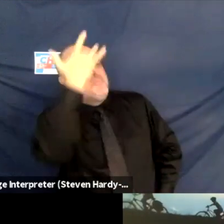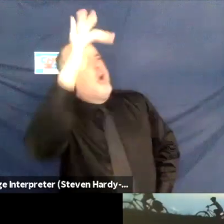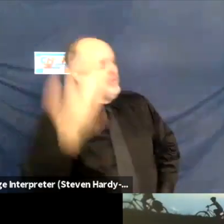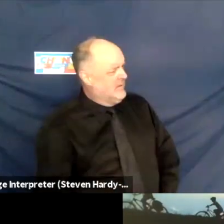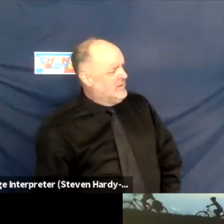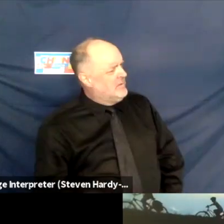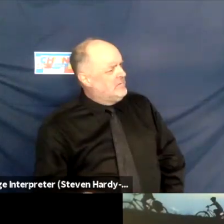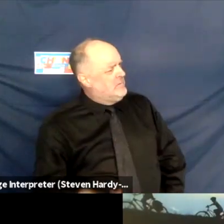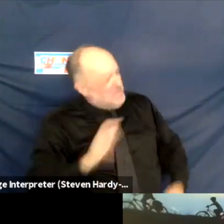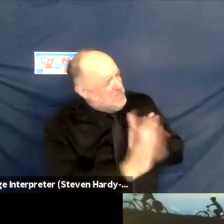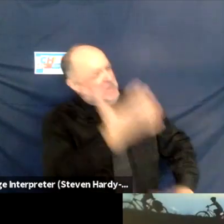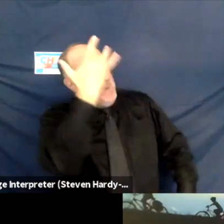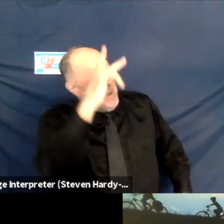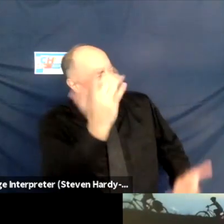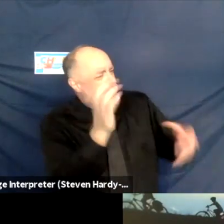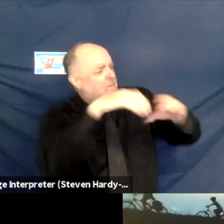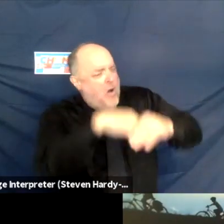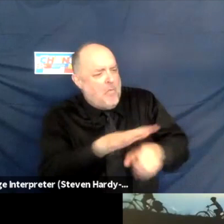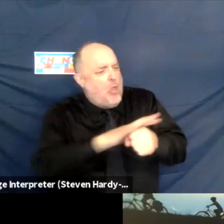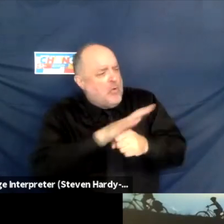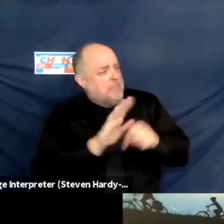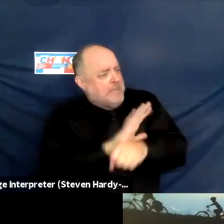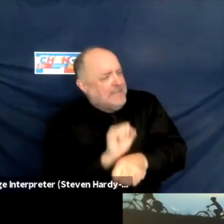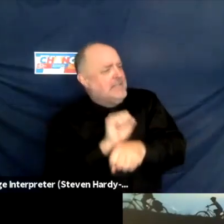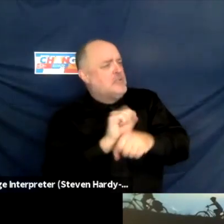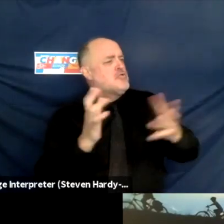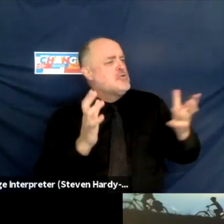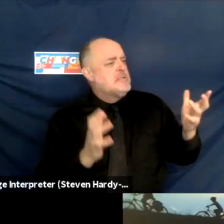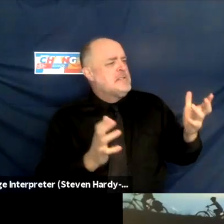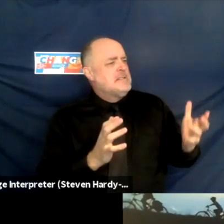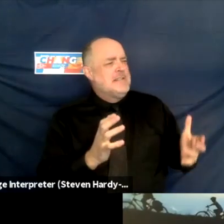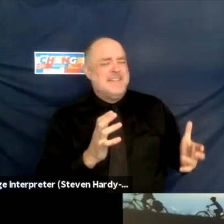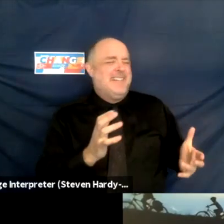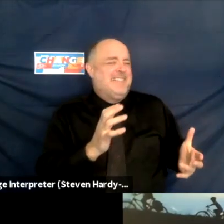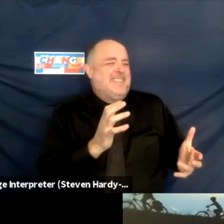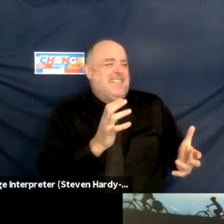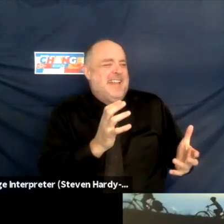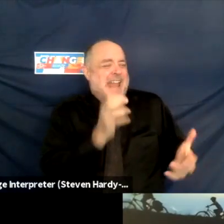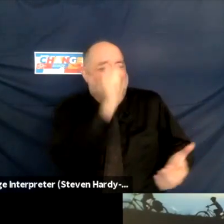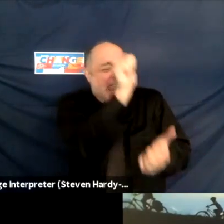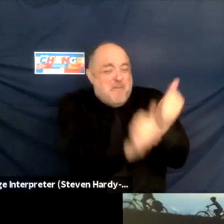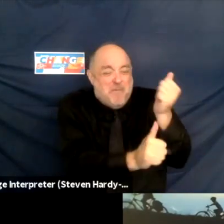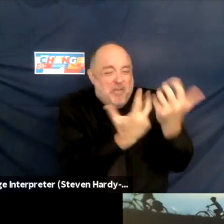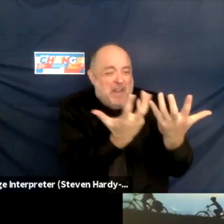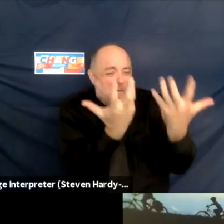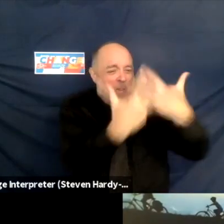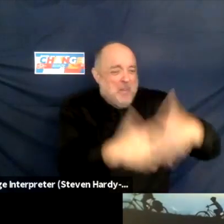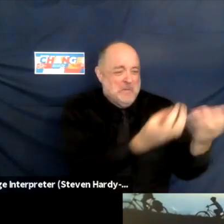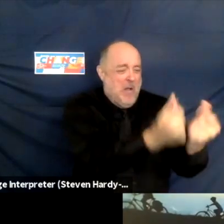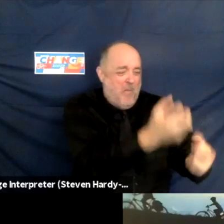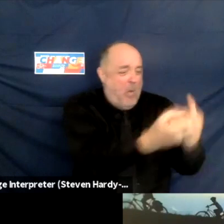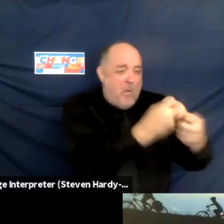got to engage the local businesses. I think that one size doesn't fit all. We got to really go to